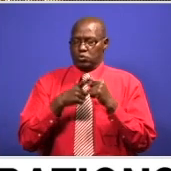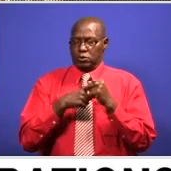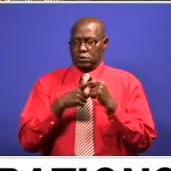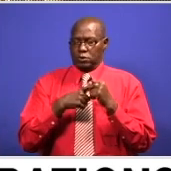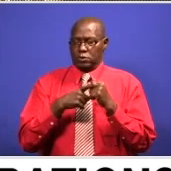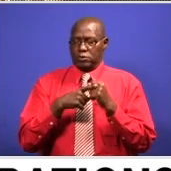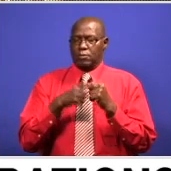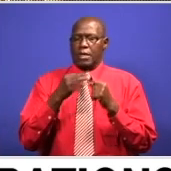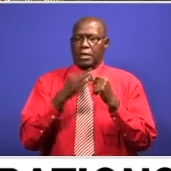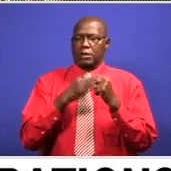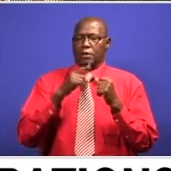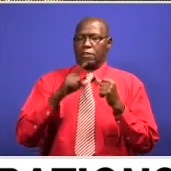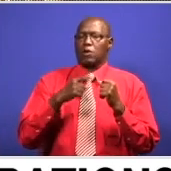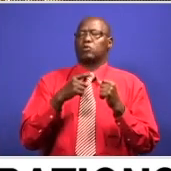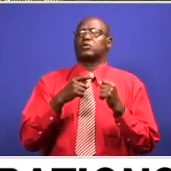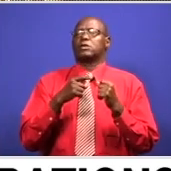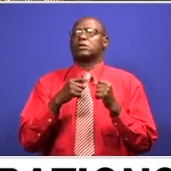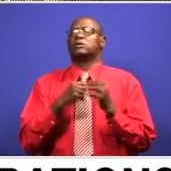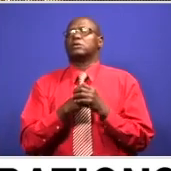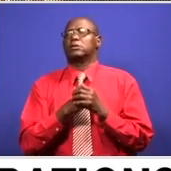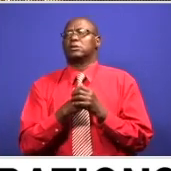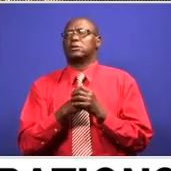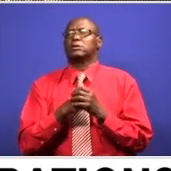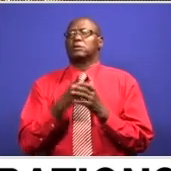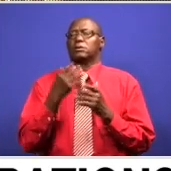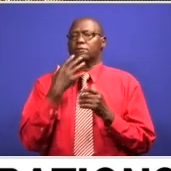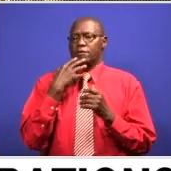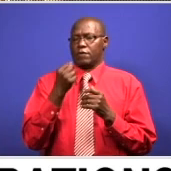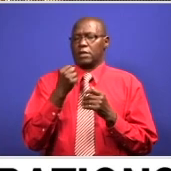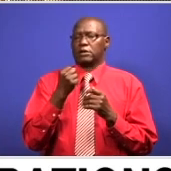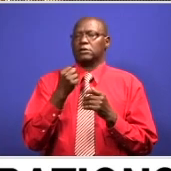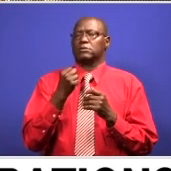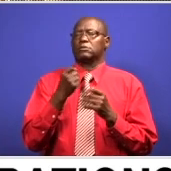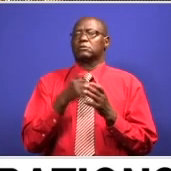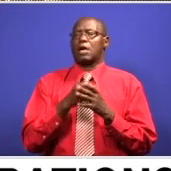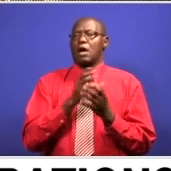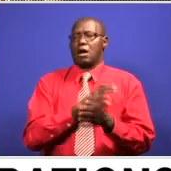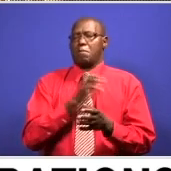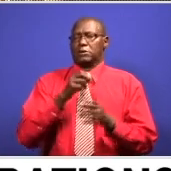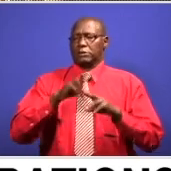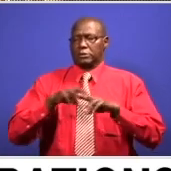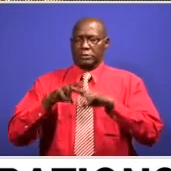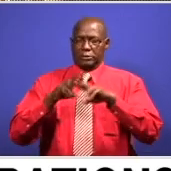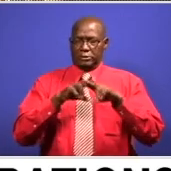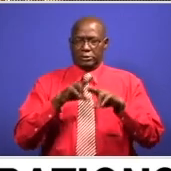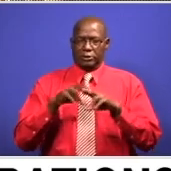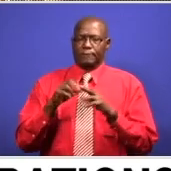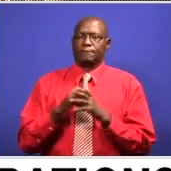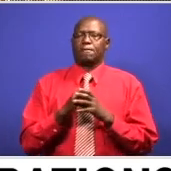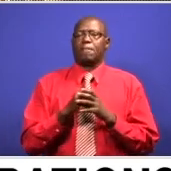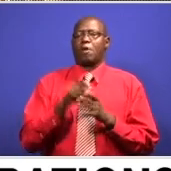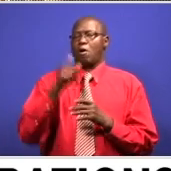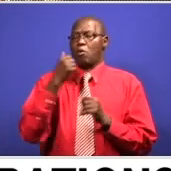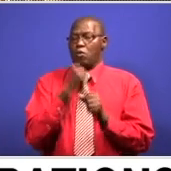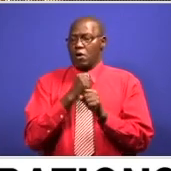the 8,700-seat capacity stadium is complete, according to the contractor, Modern Precast K Limited. Now, the work is being